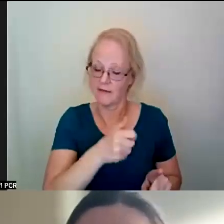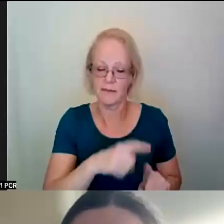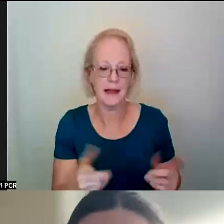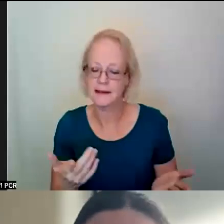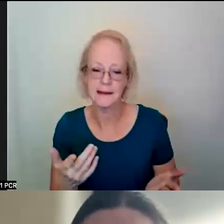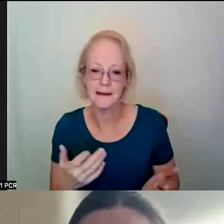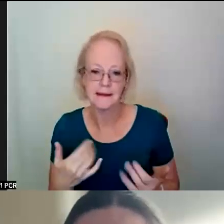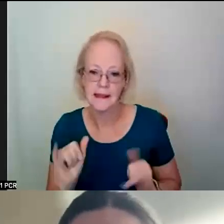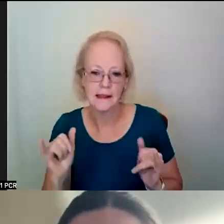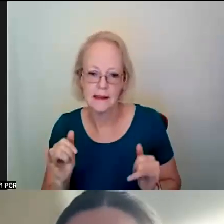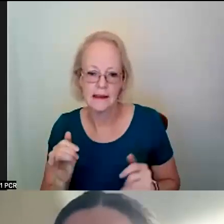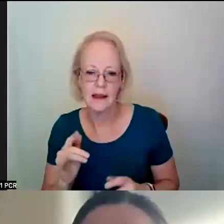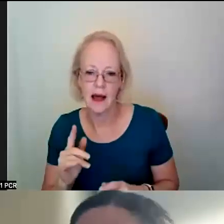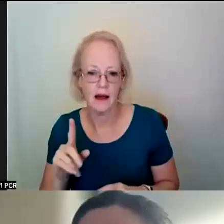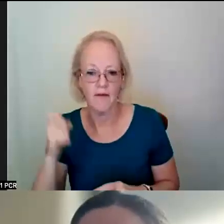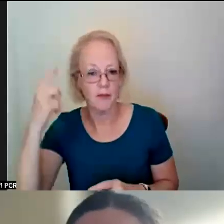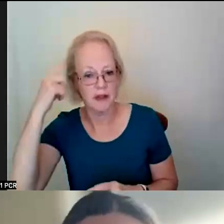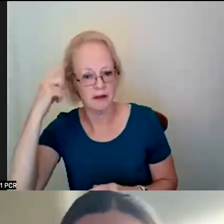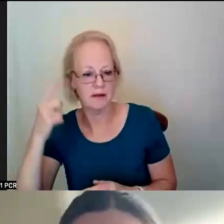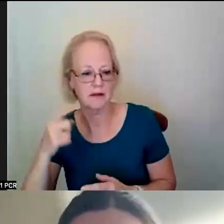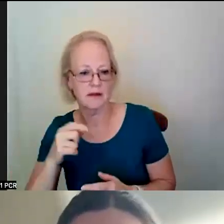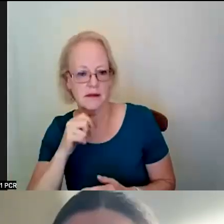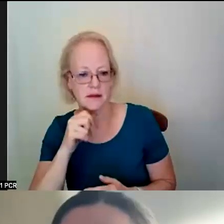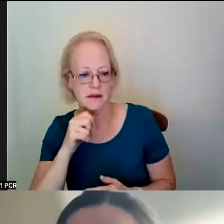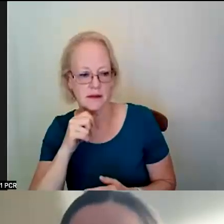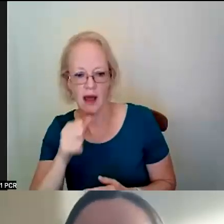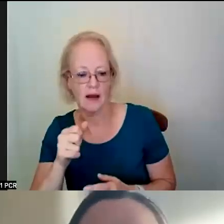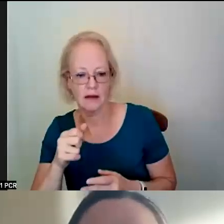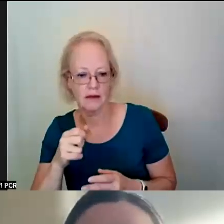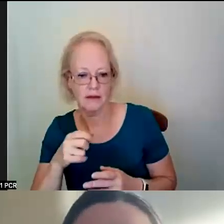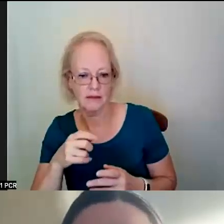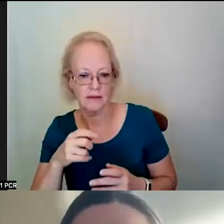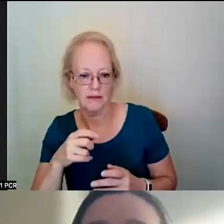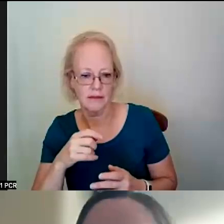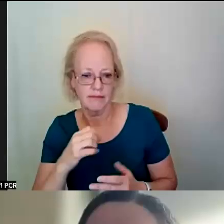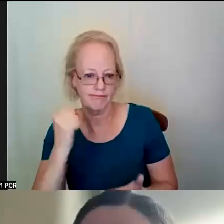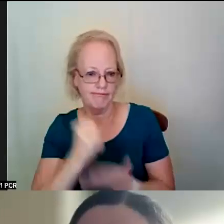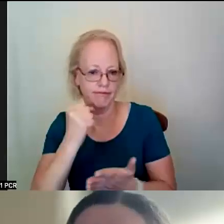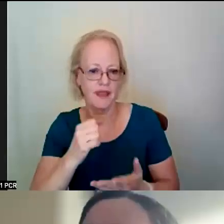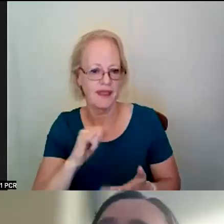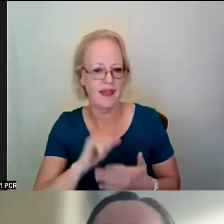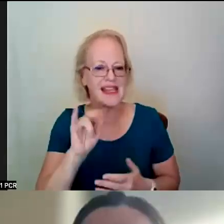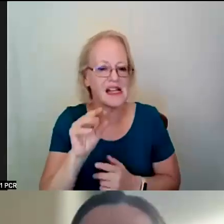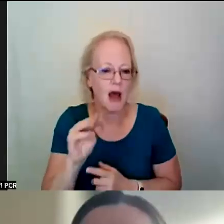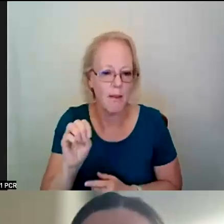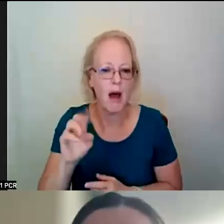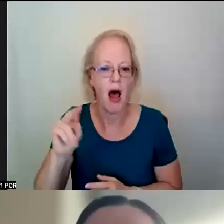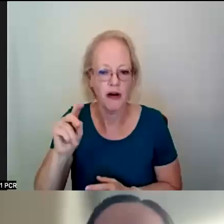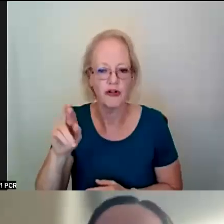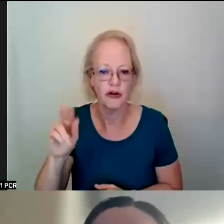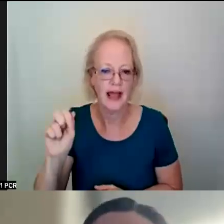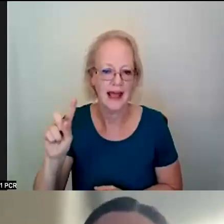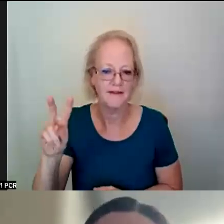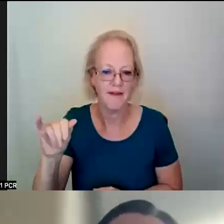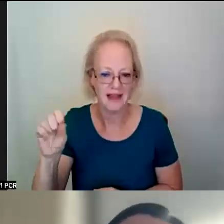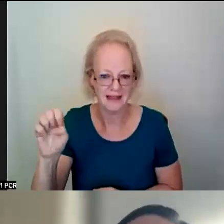our government evidences, it has not chosen to codify income under advisement. If it did, industry groups would